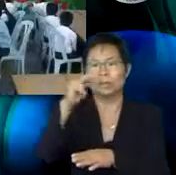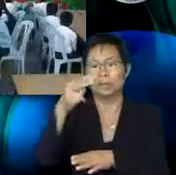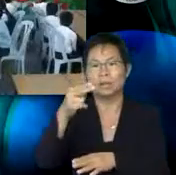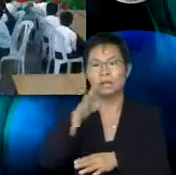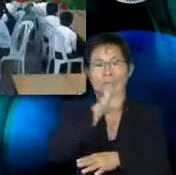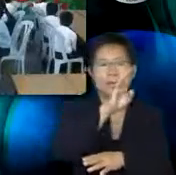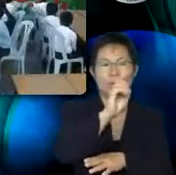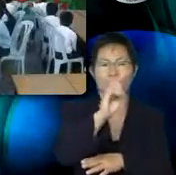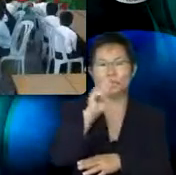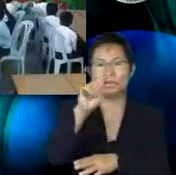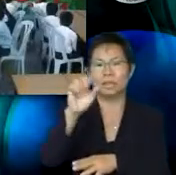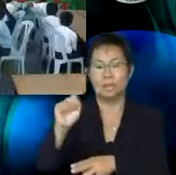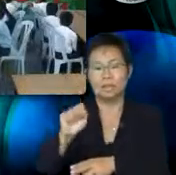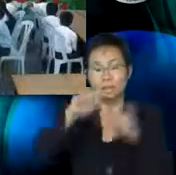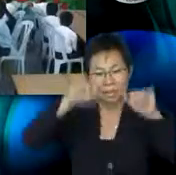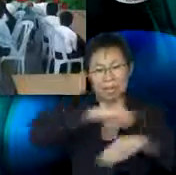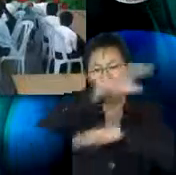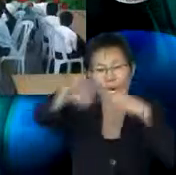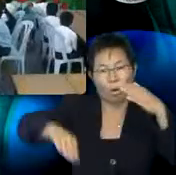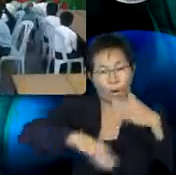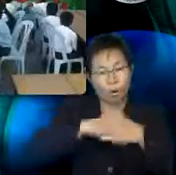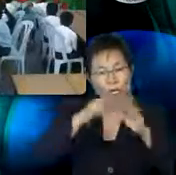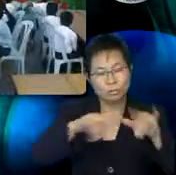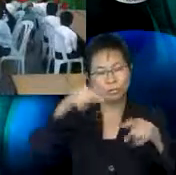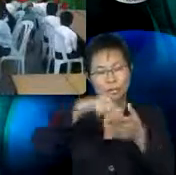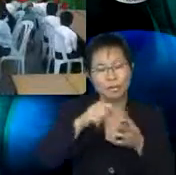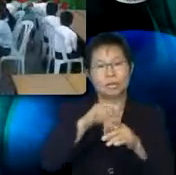B-O-O-T-S. Boots. Can all of you spell the word?